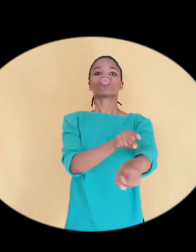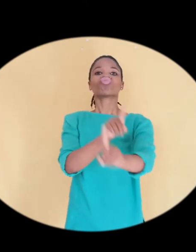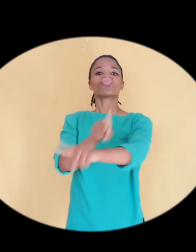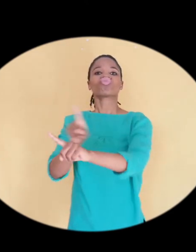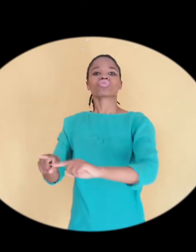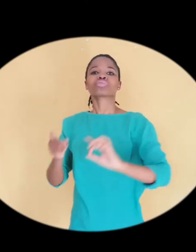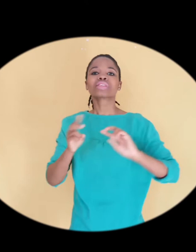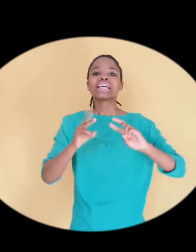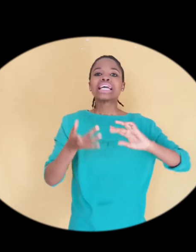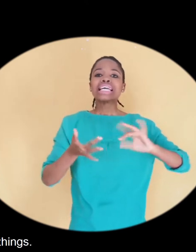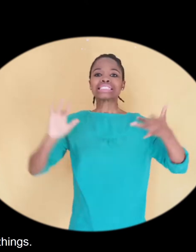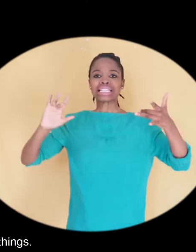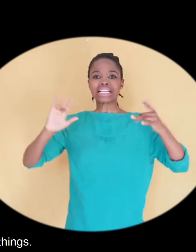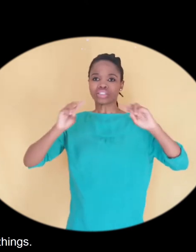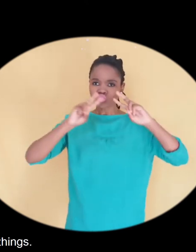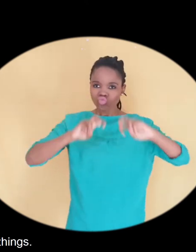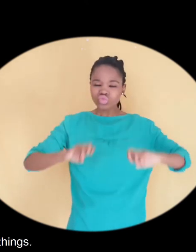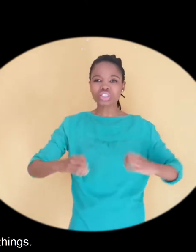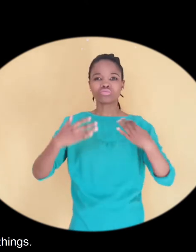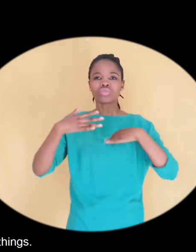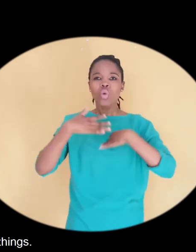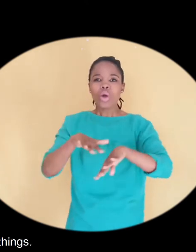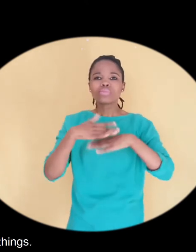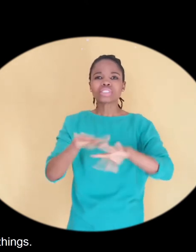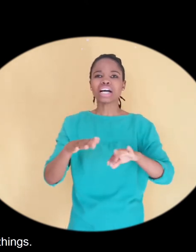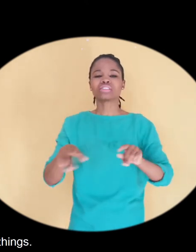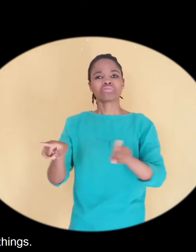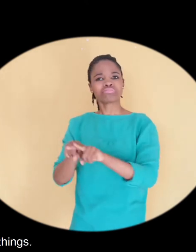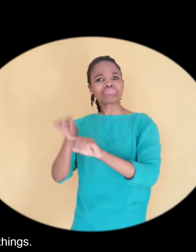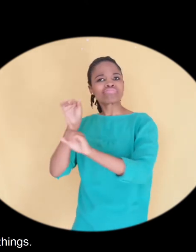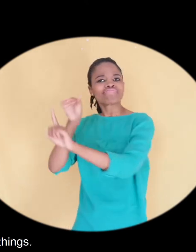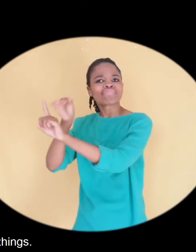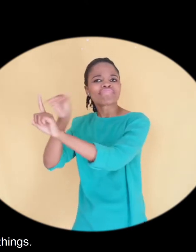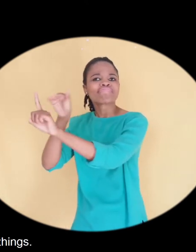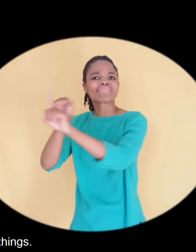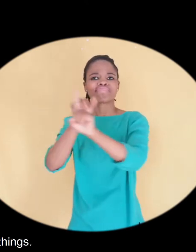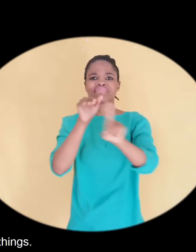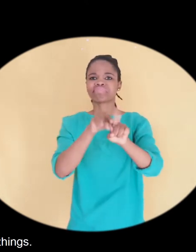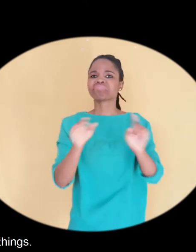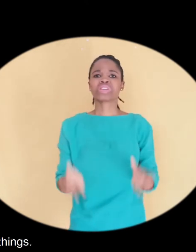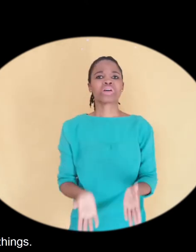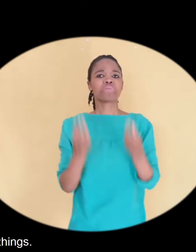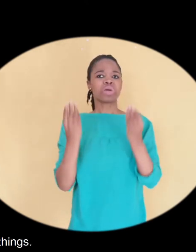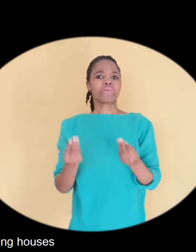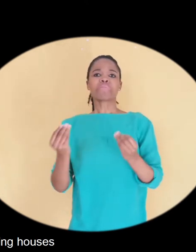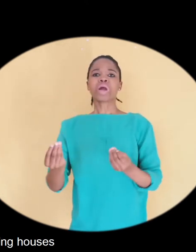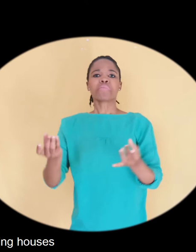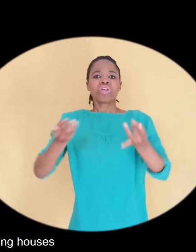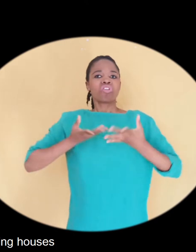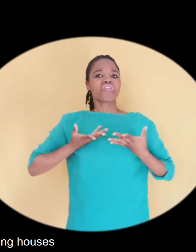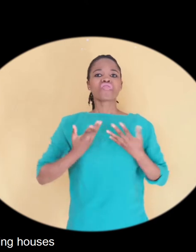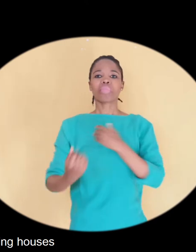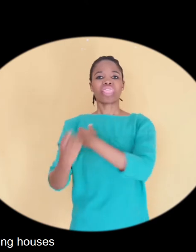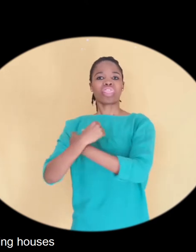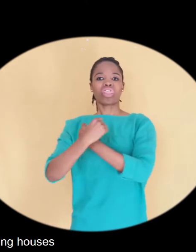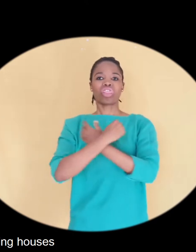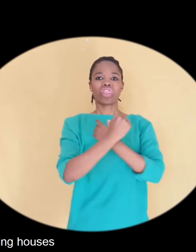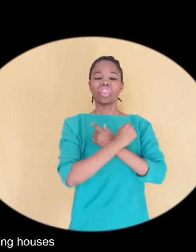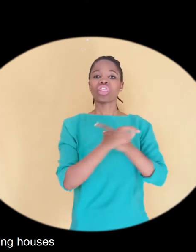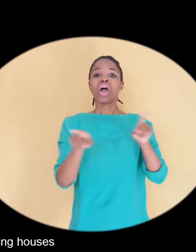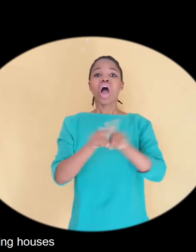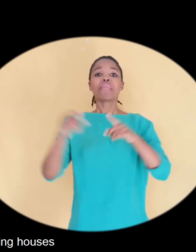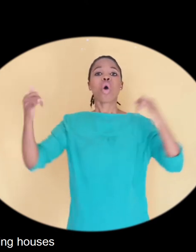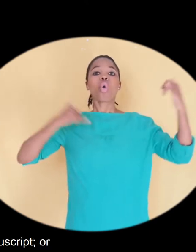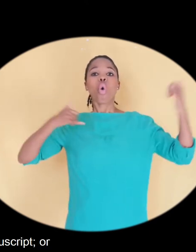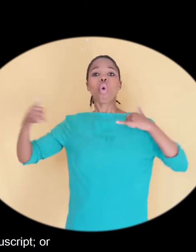relevant websites, I'm doing all of those things. No one was picking it up. There'd be calls by publishing houses,